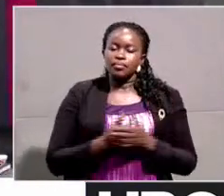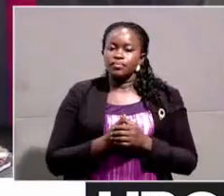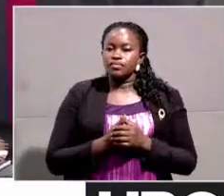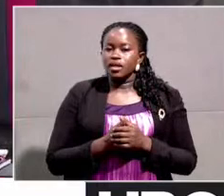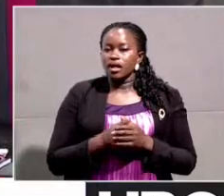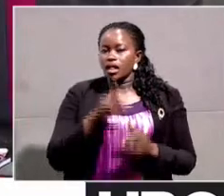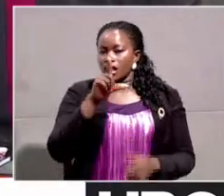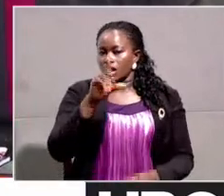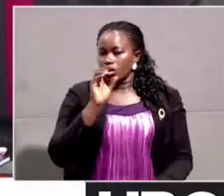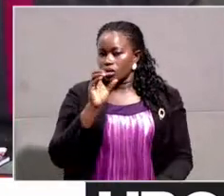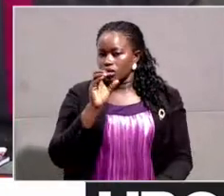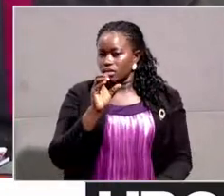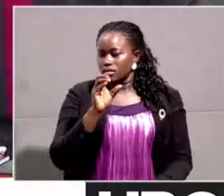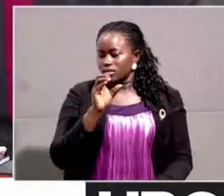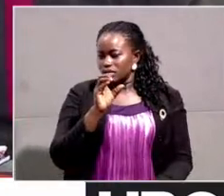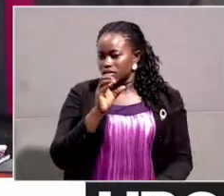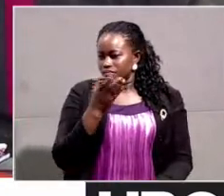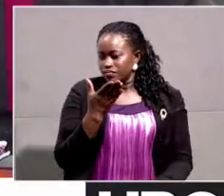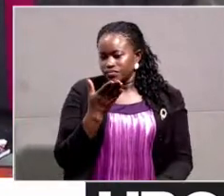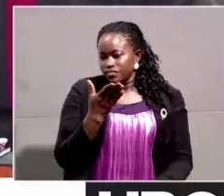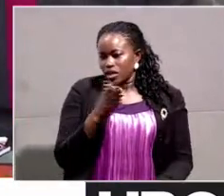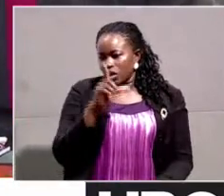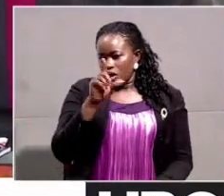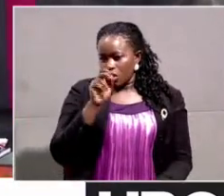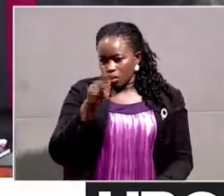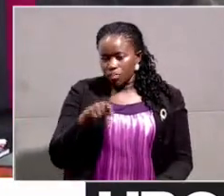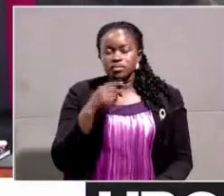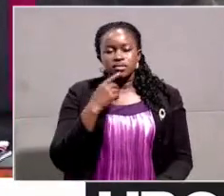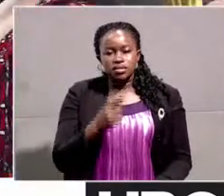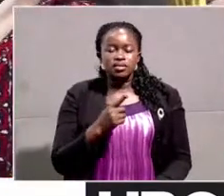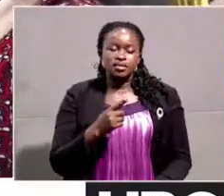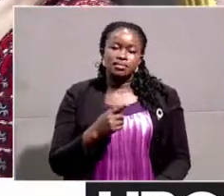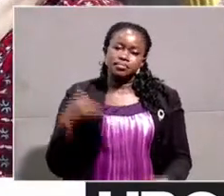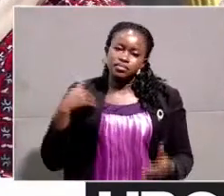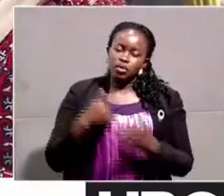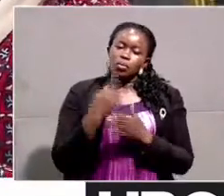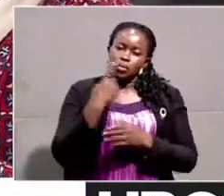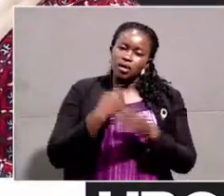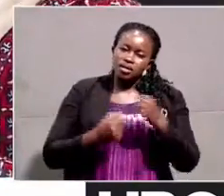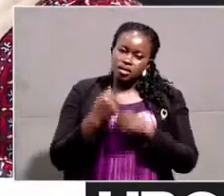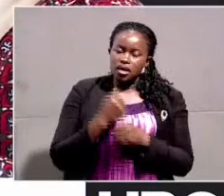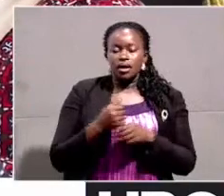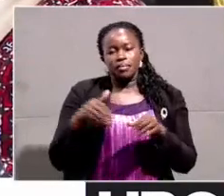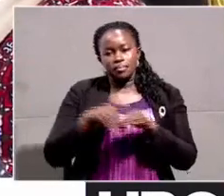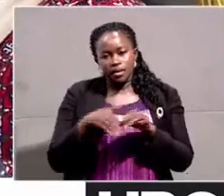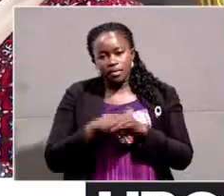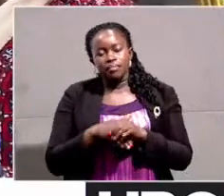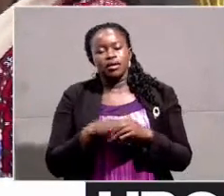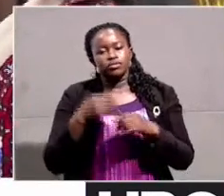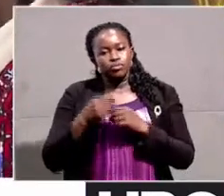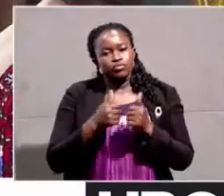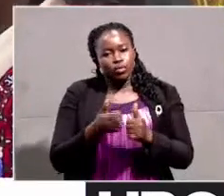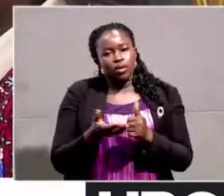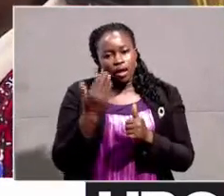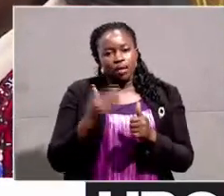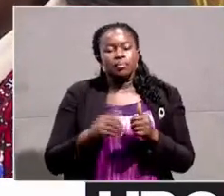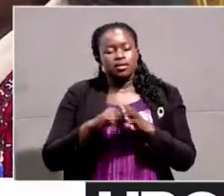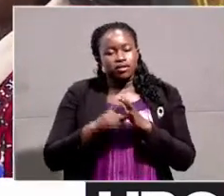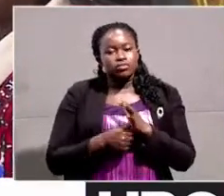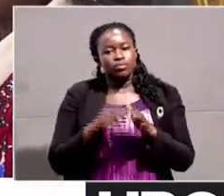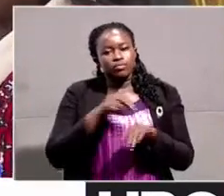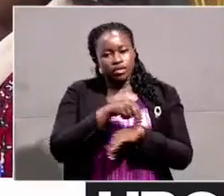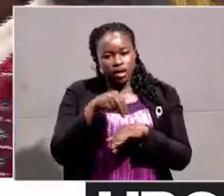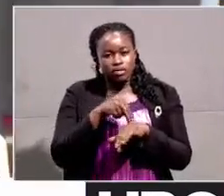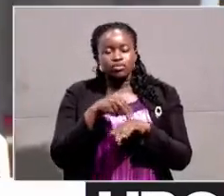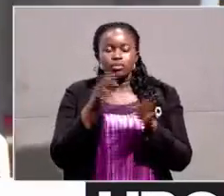Mathias Simpoga, says in the last 1 year, members have successfully dealt with statements, motions, matters of national importance and